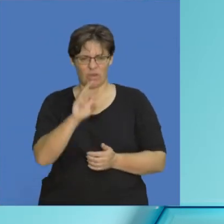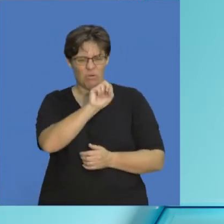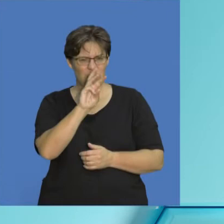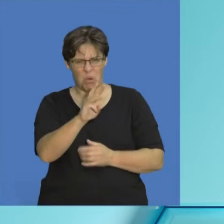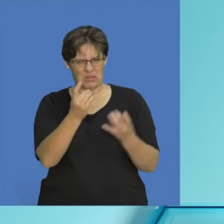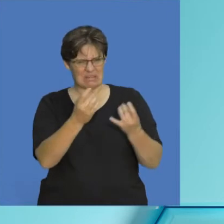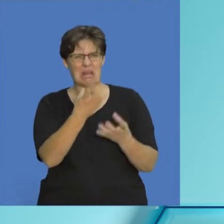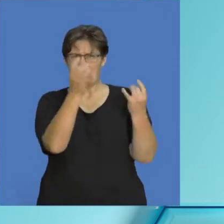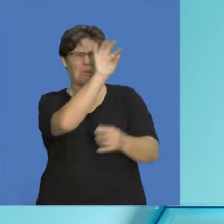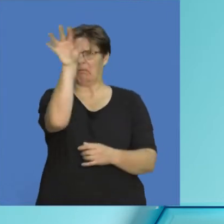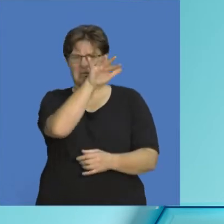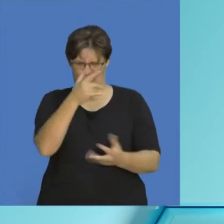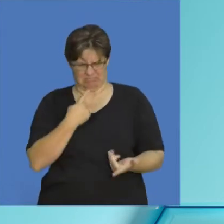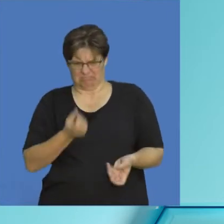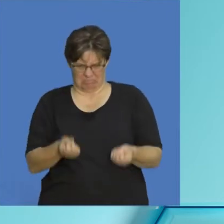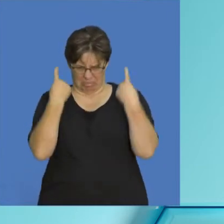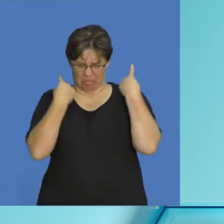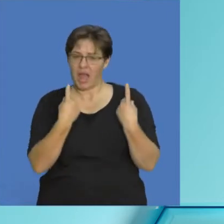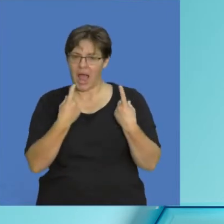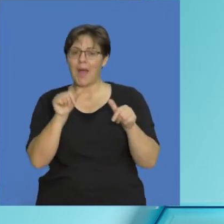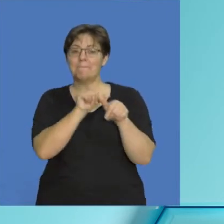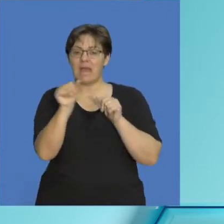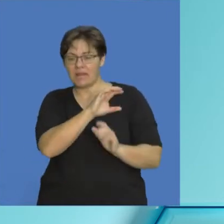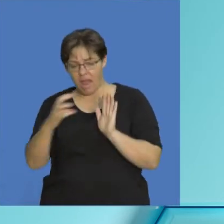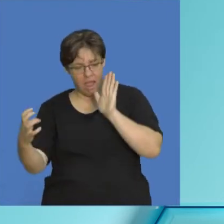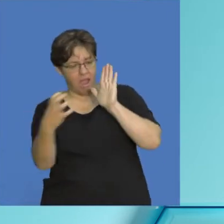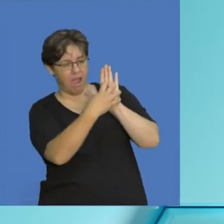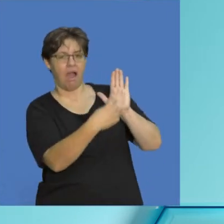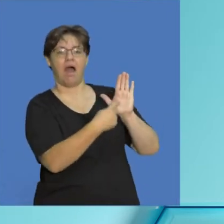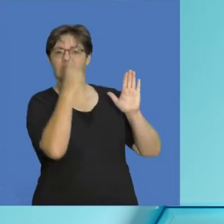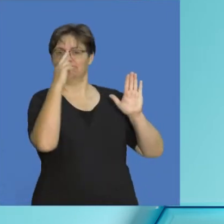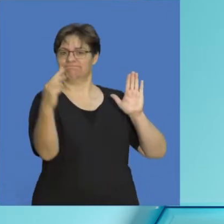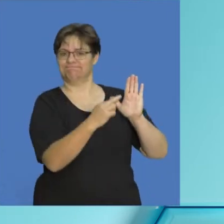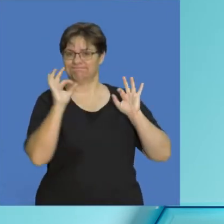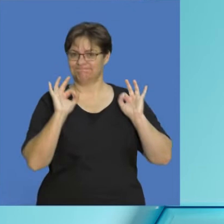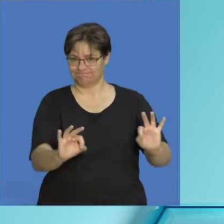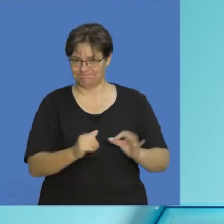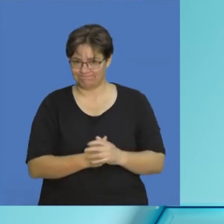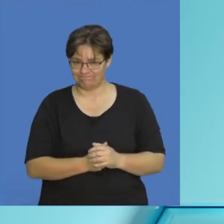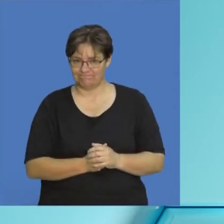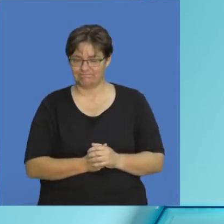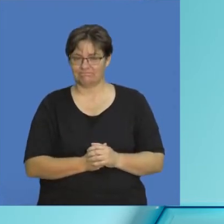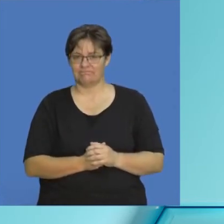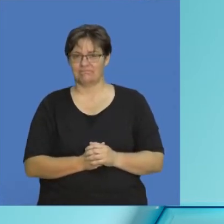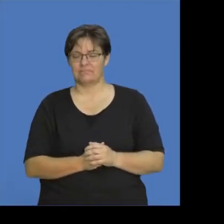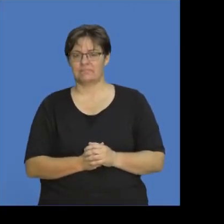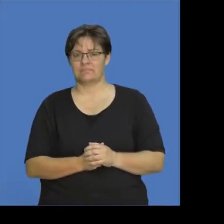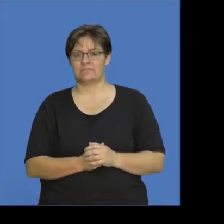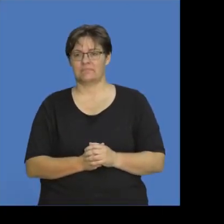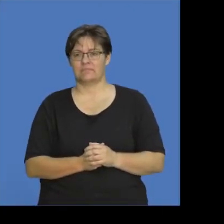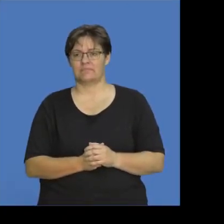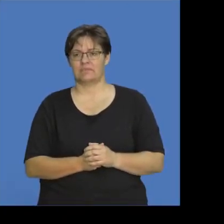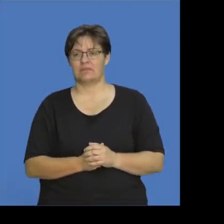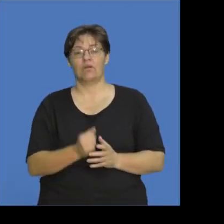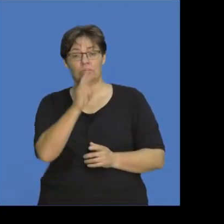any sense. So it's better to represent data. Okay, fantastic. So what we did,